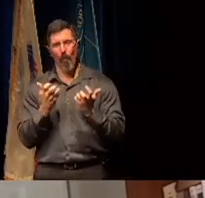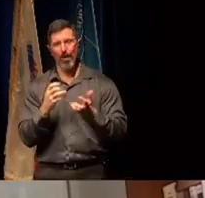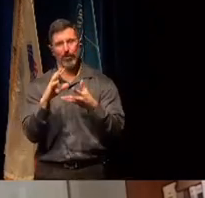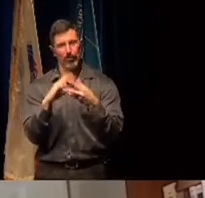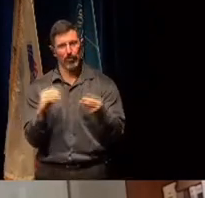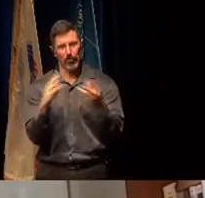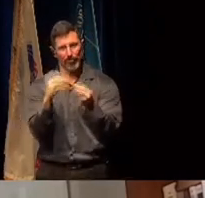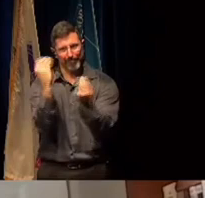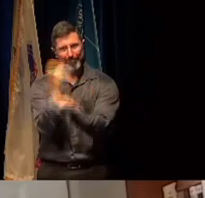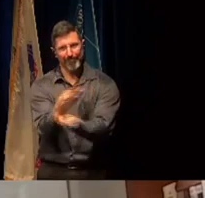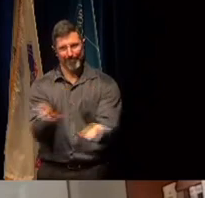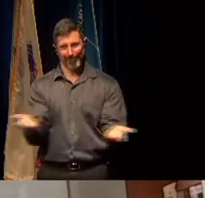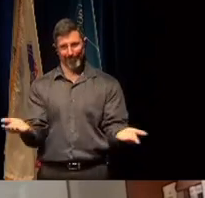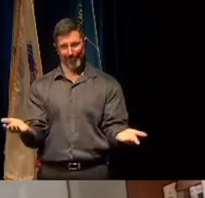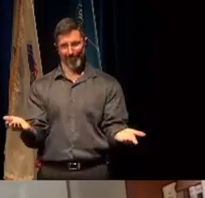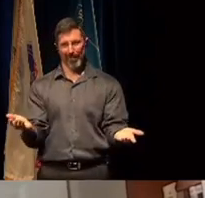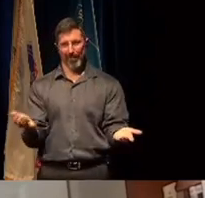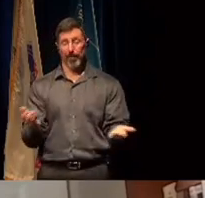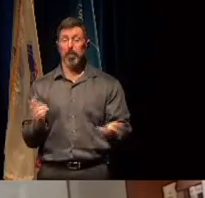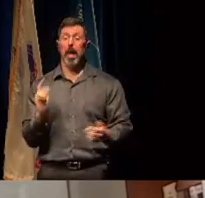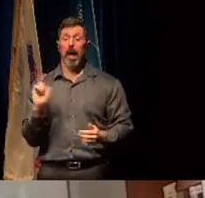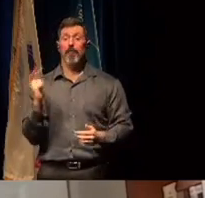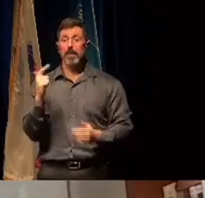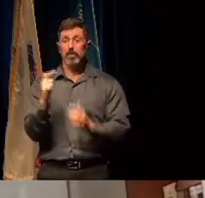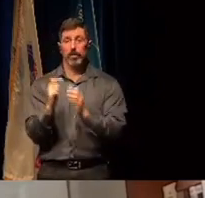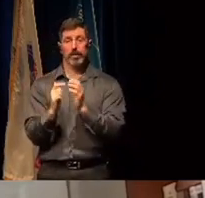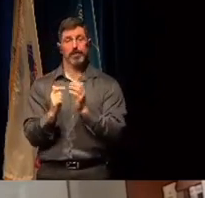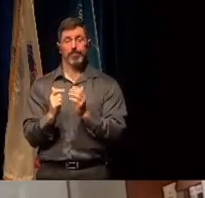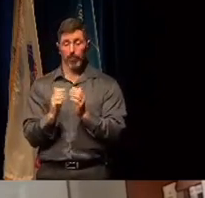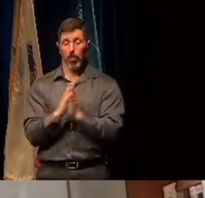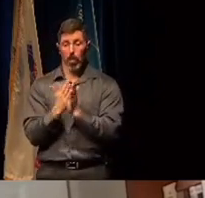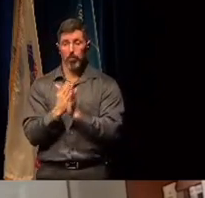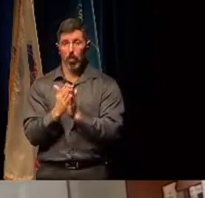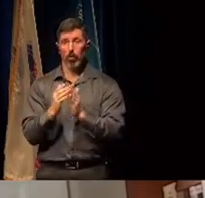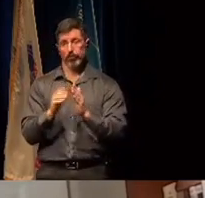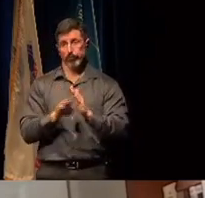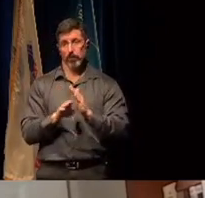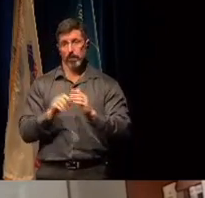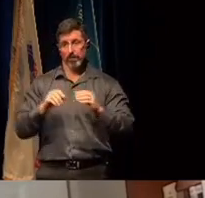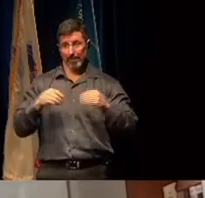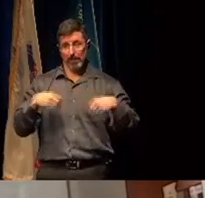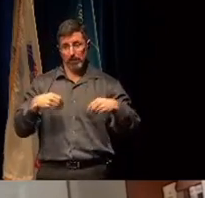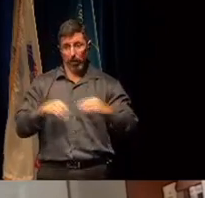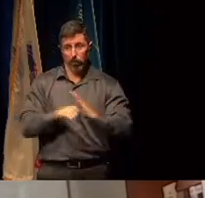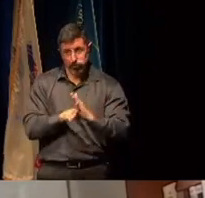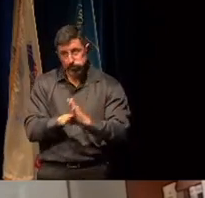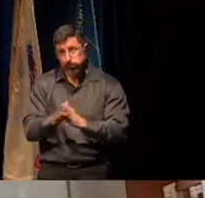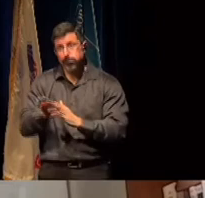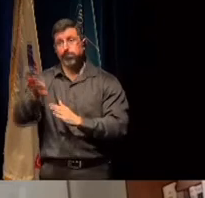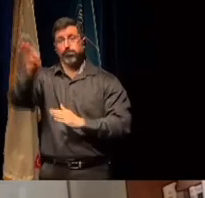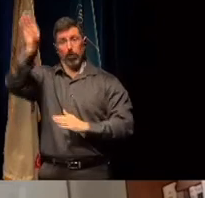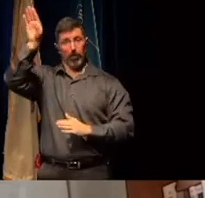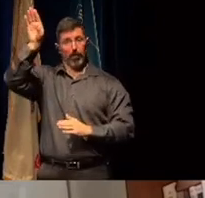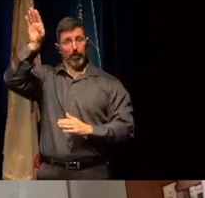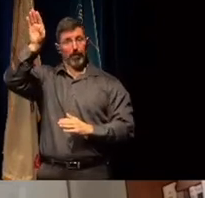Well, eventually we received some traction for the book, and Gary and I stayed in touch. We continued to email and talk on the phone,